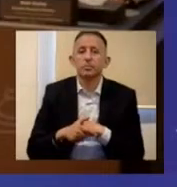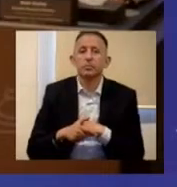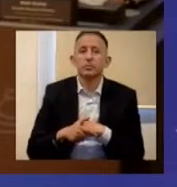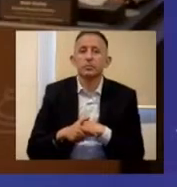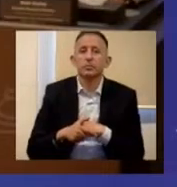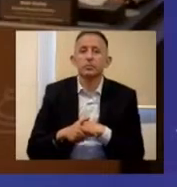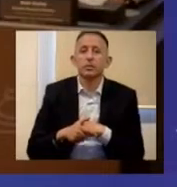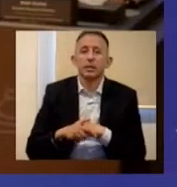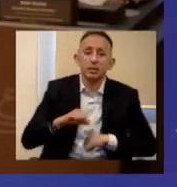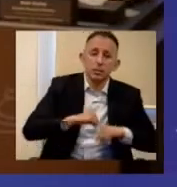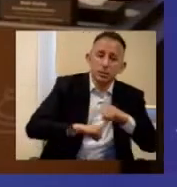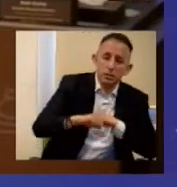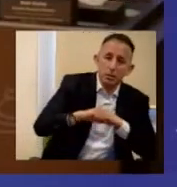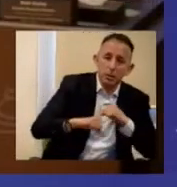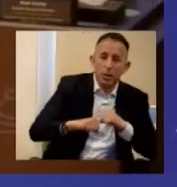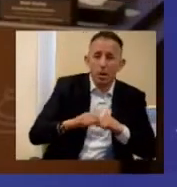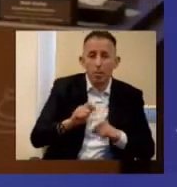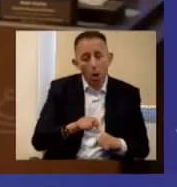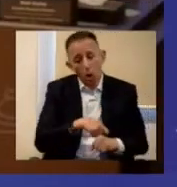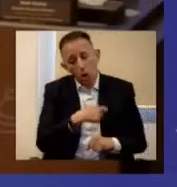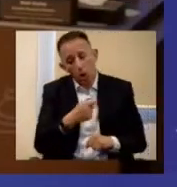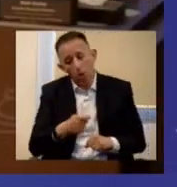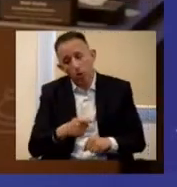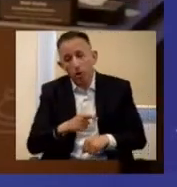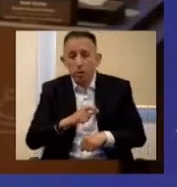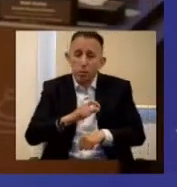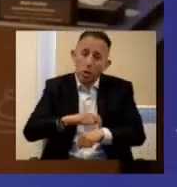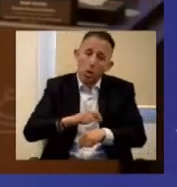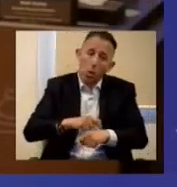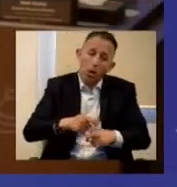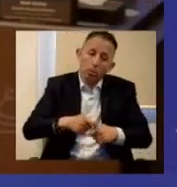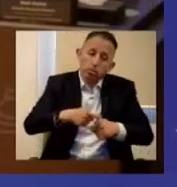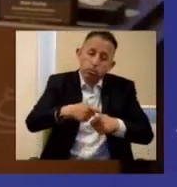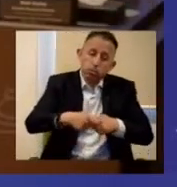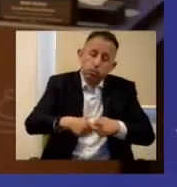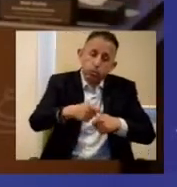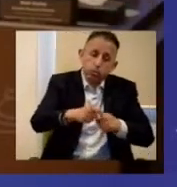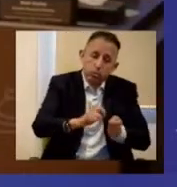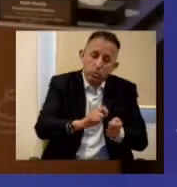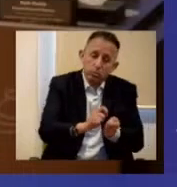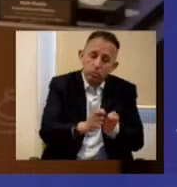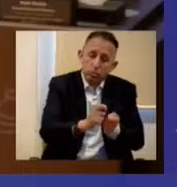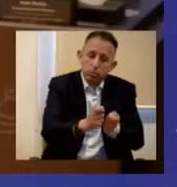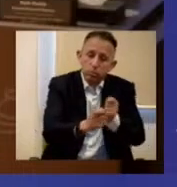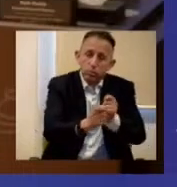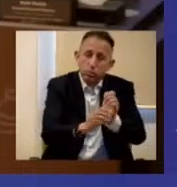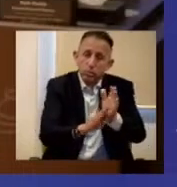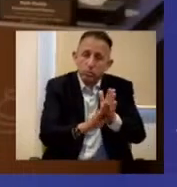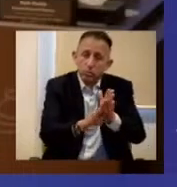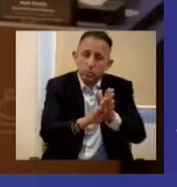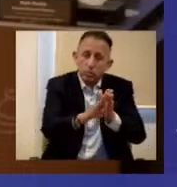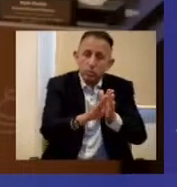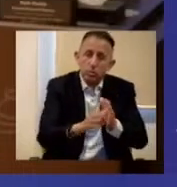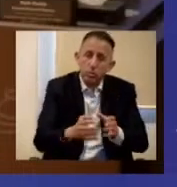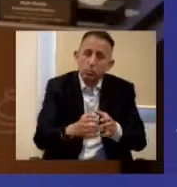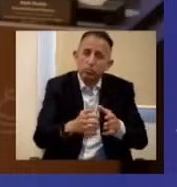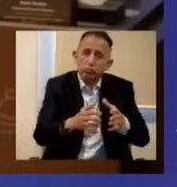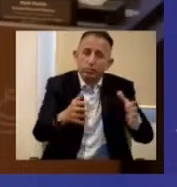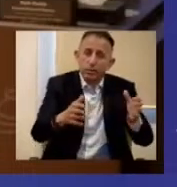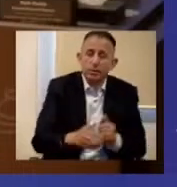evolve as a natural species, and you have the social dynamics that is in the order of a